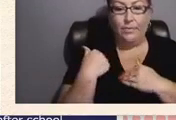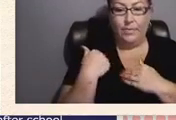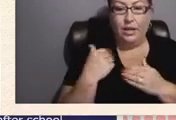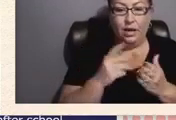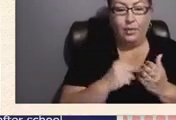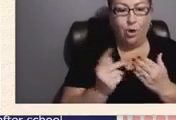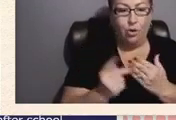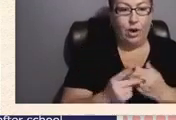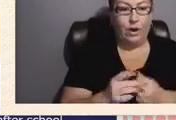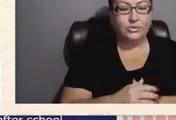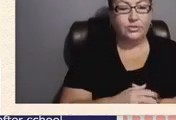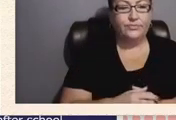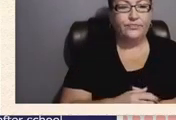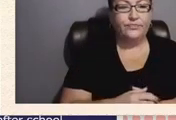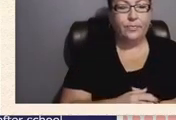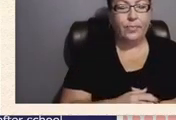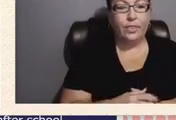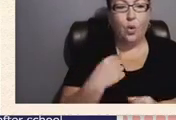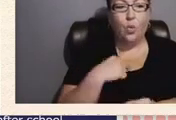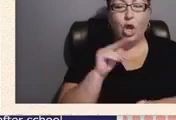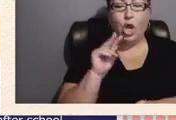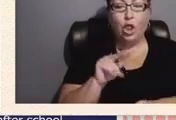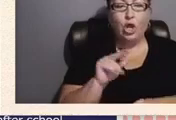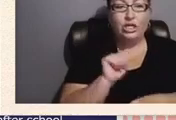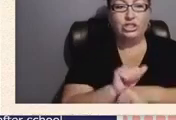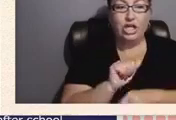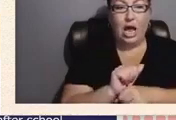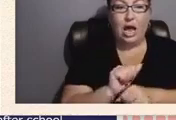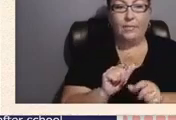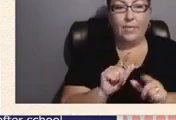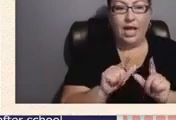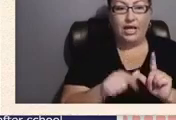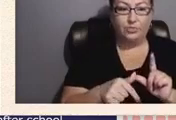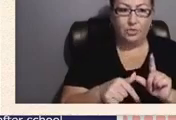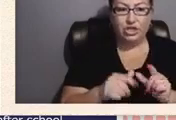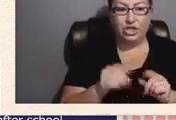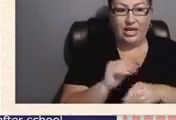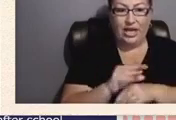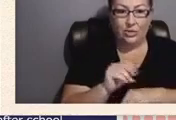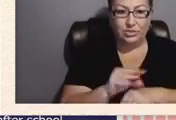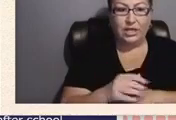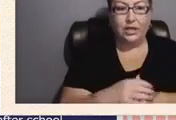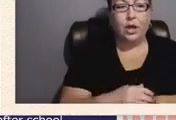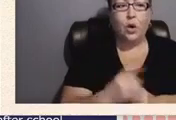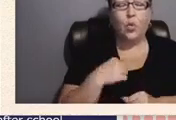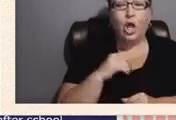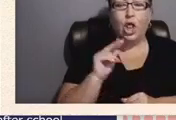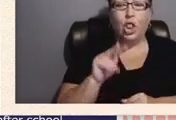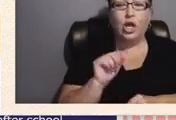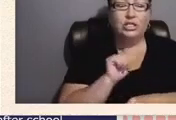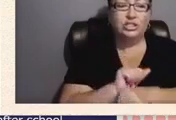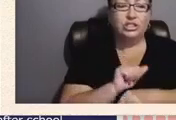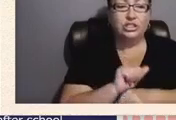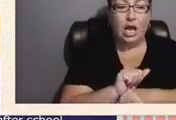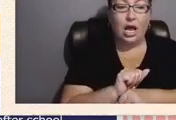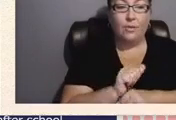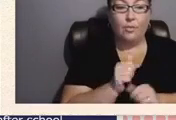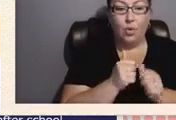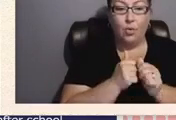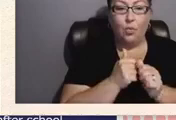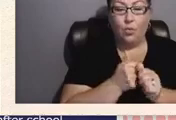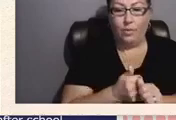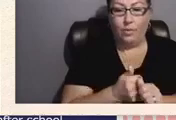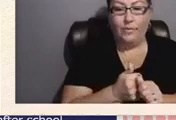So we look at job exploration counseling. We're going to look at work-based learning experiences, including in-school,